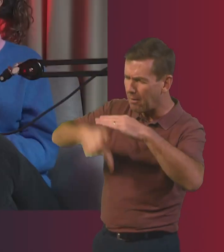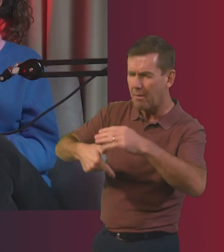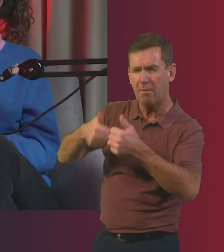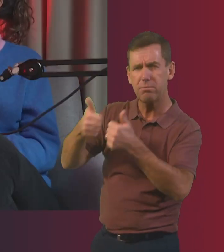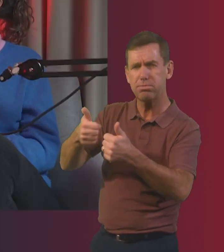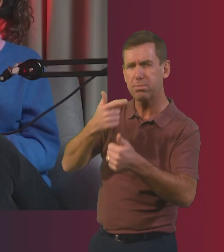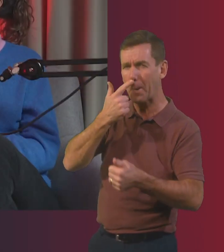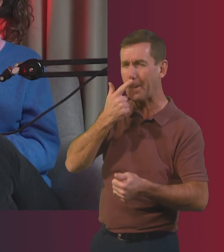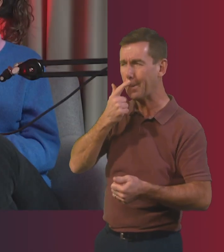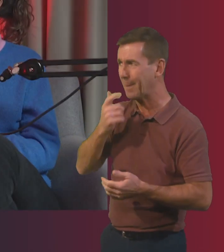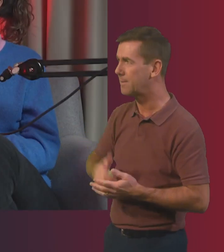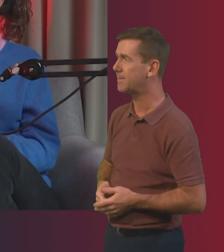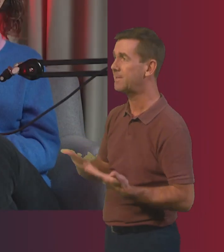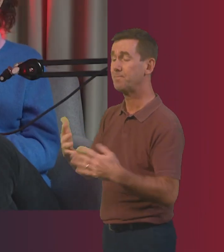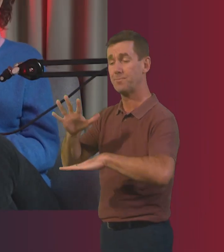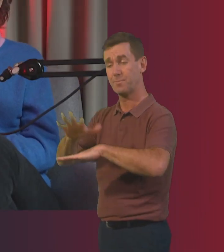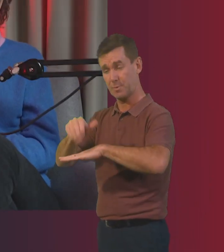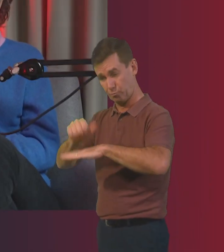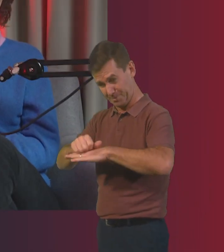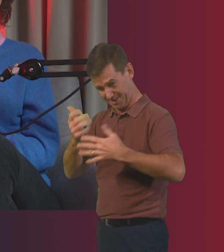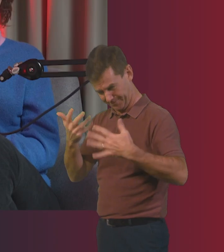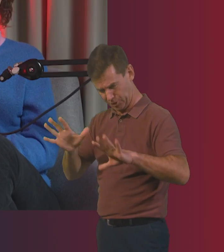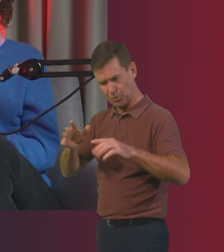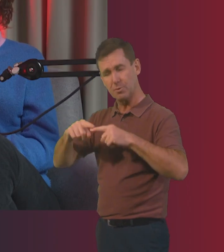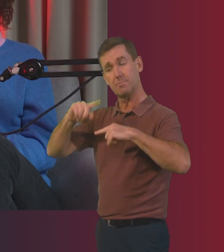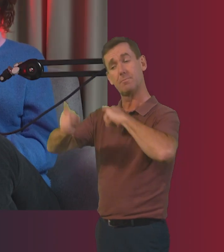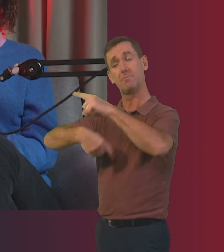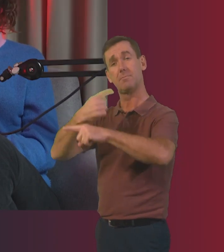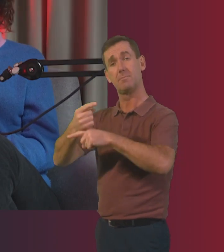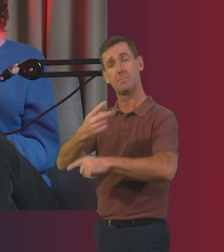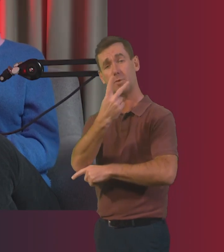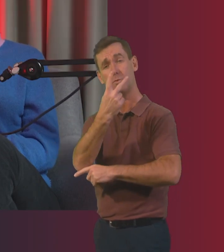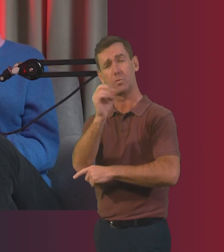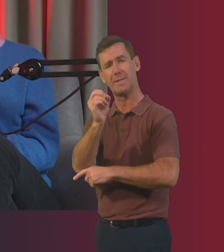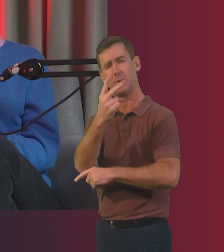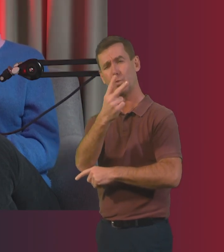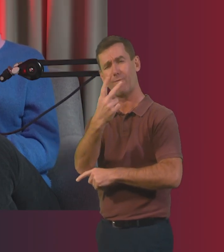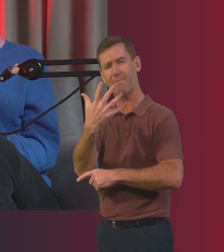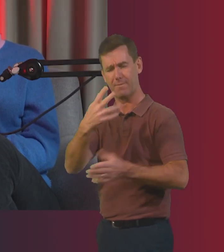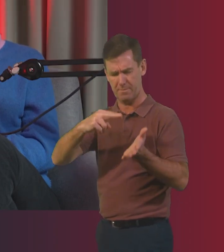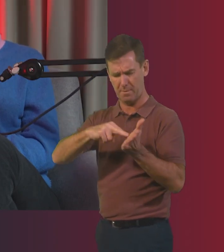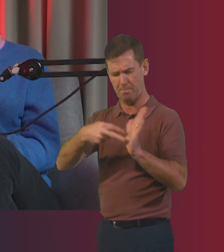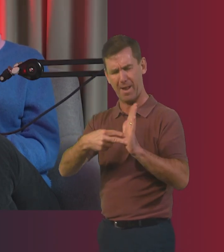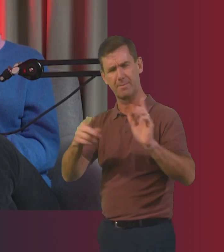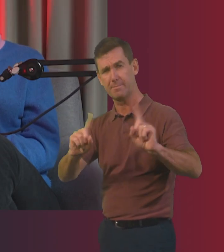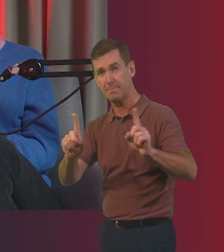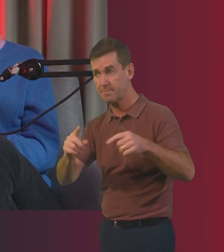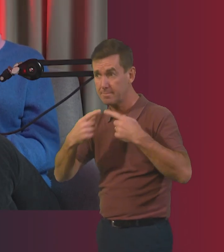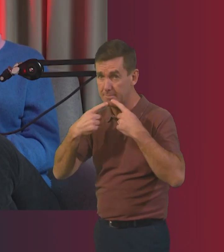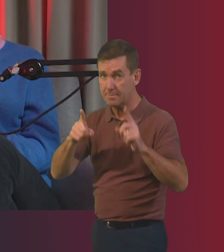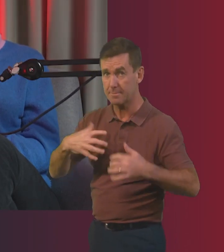So after Christmas, thinking about 2025, what's on Tasha Stone's list? What have you got planned? What can you tell us? Anything